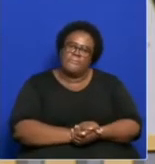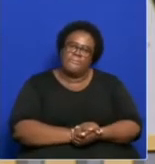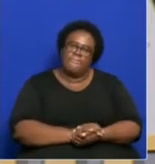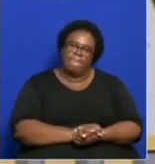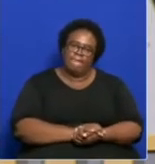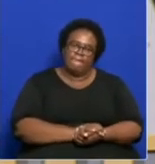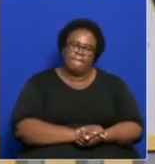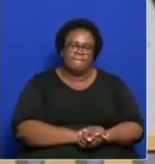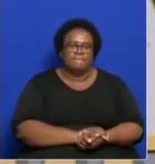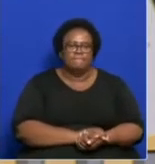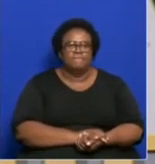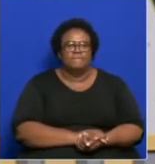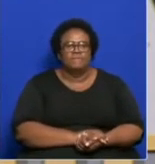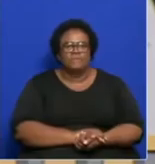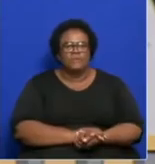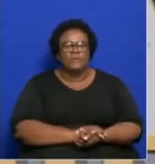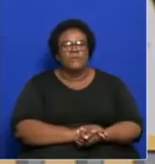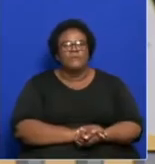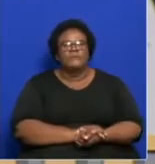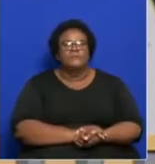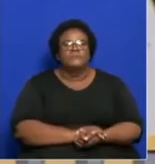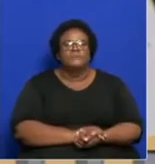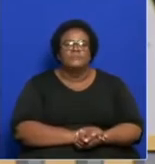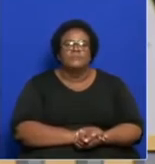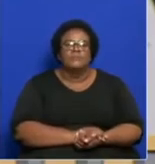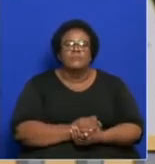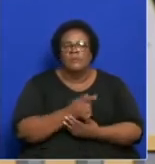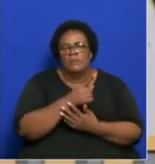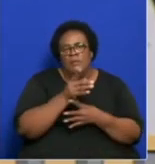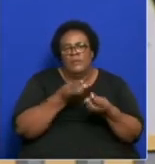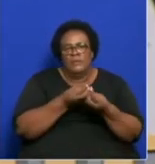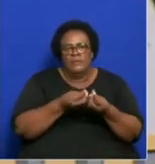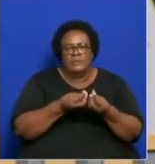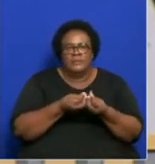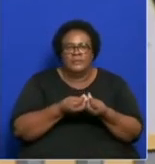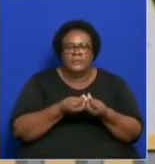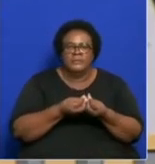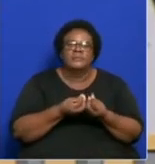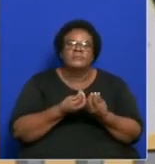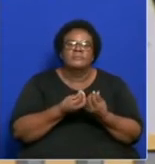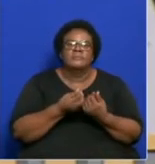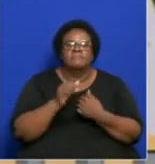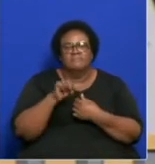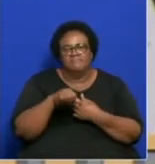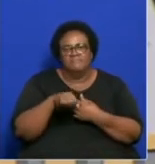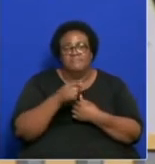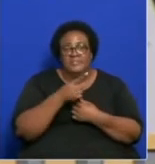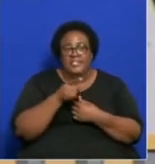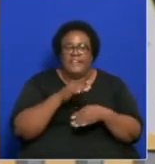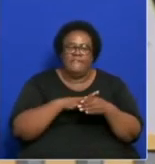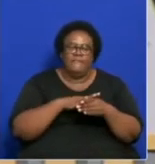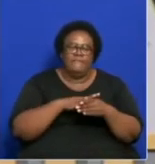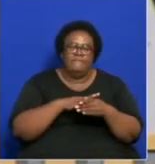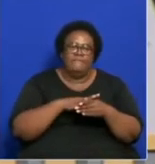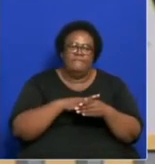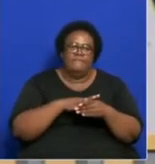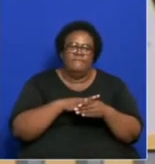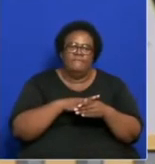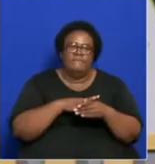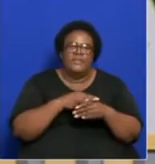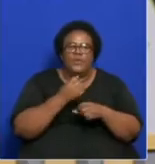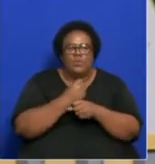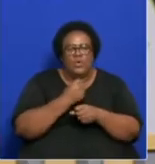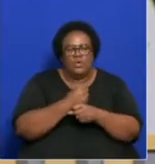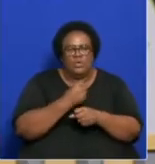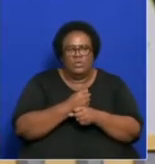these things are, of course, functions that are, as we speak currently, performed within the